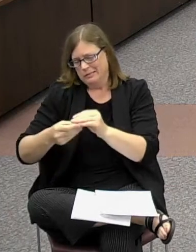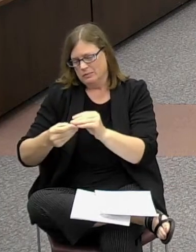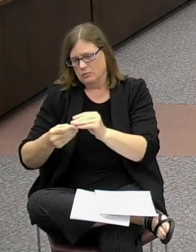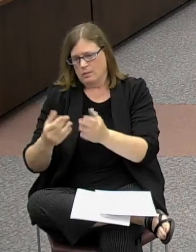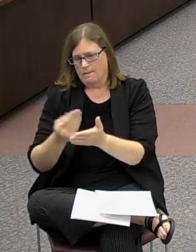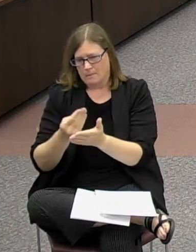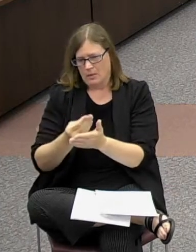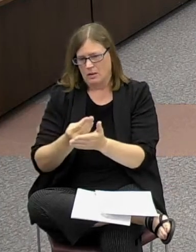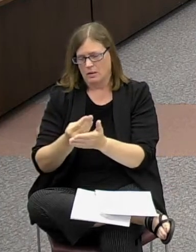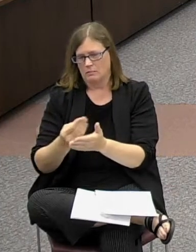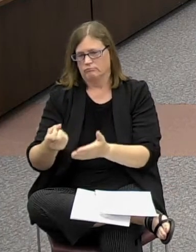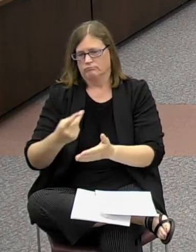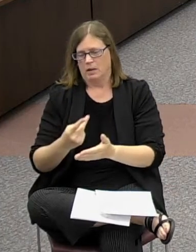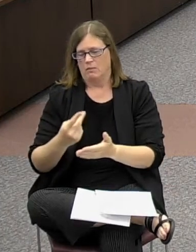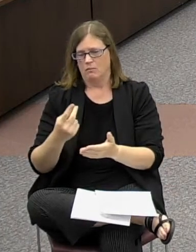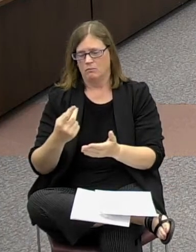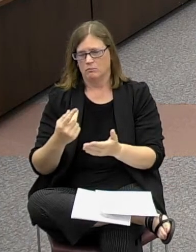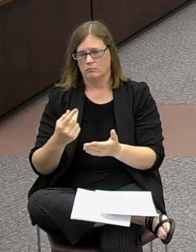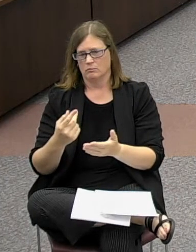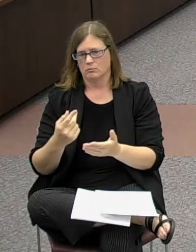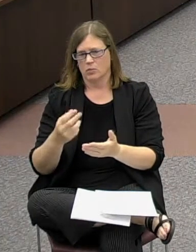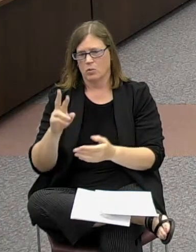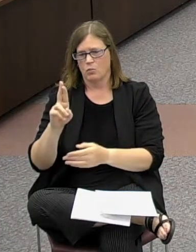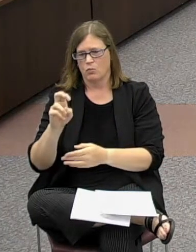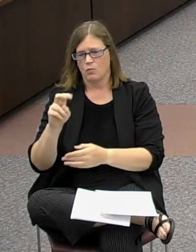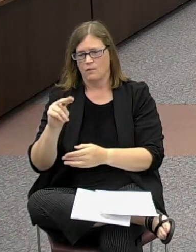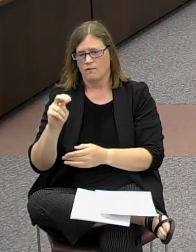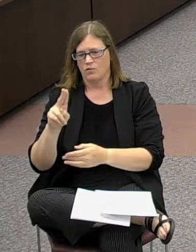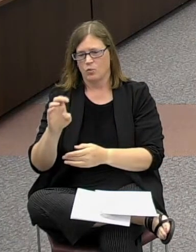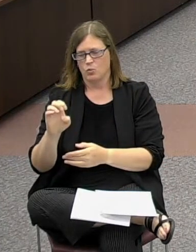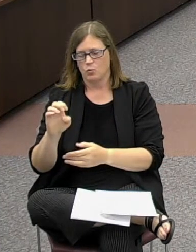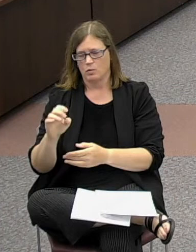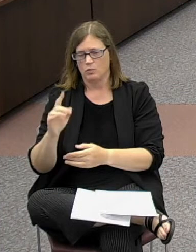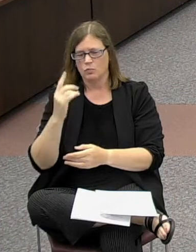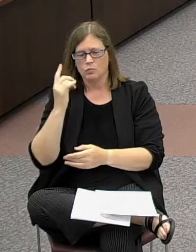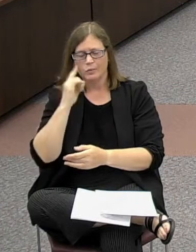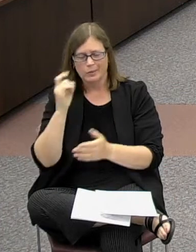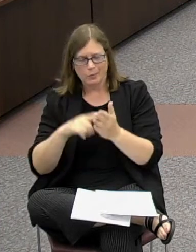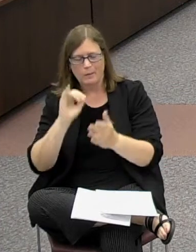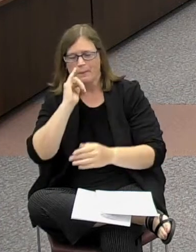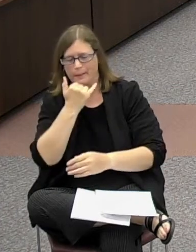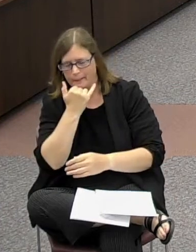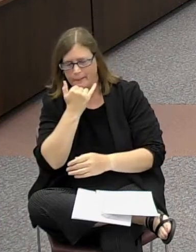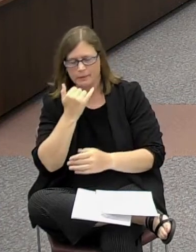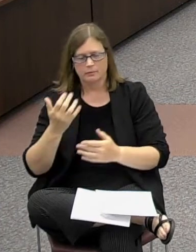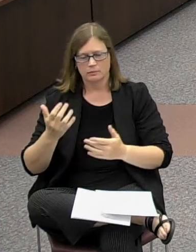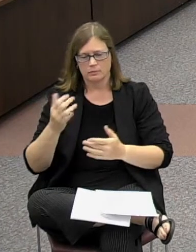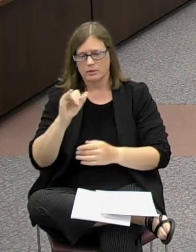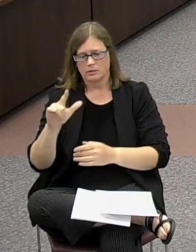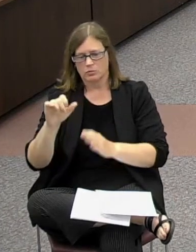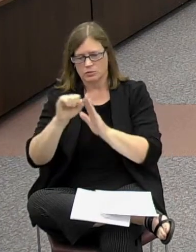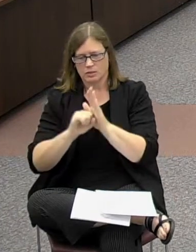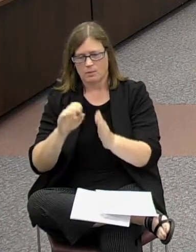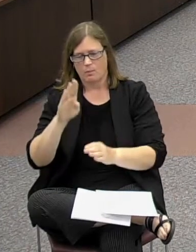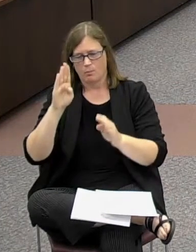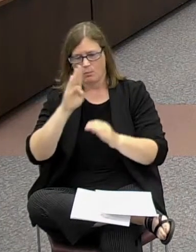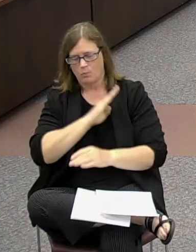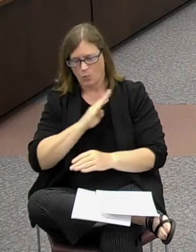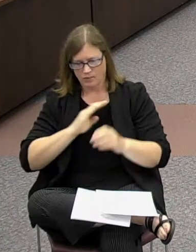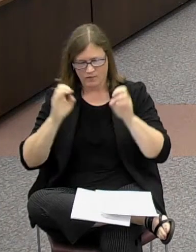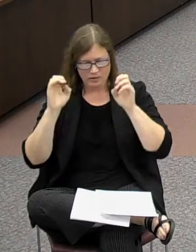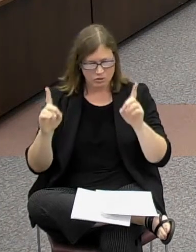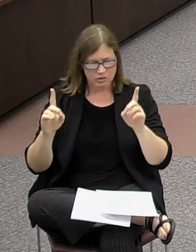came through. There was an error that we were recently alerted of by the Illinois State Board of Education